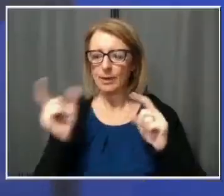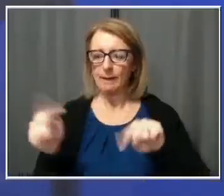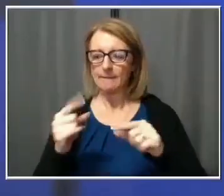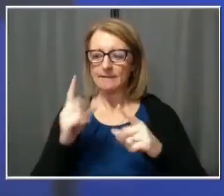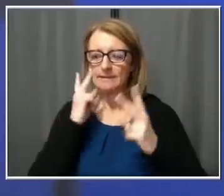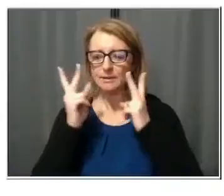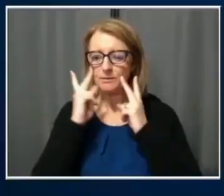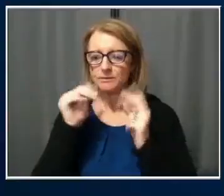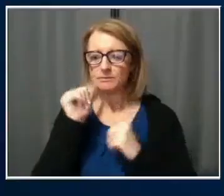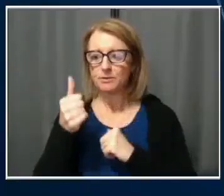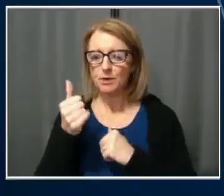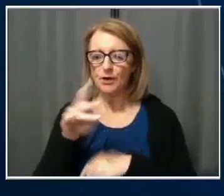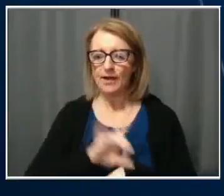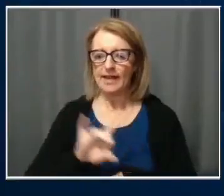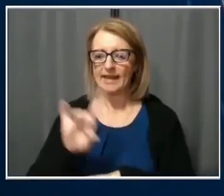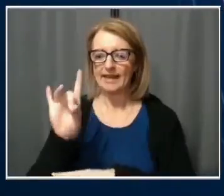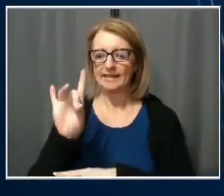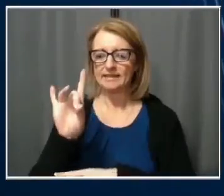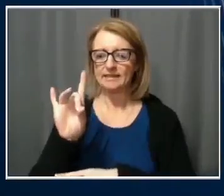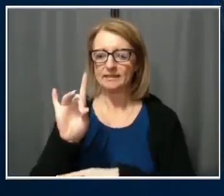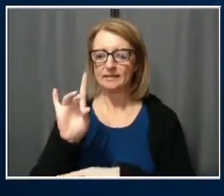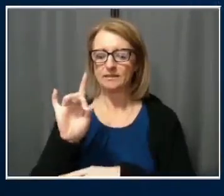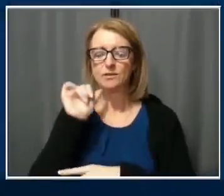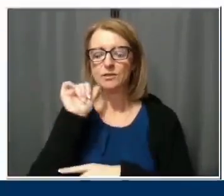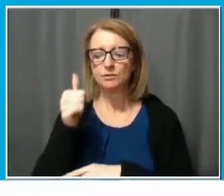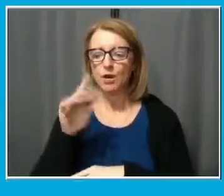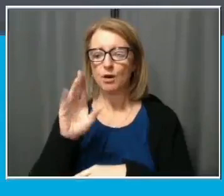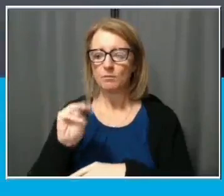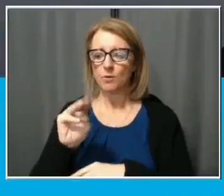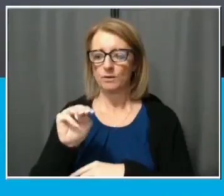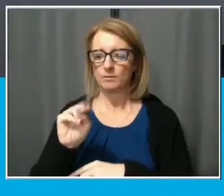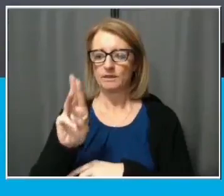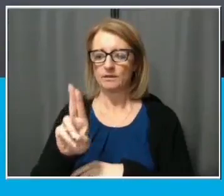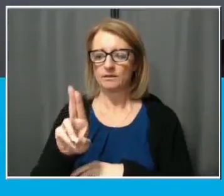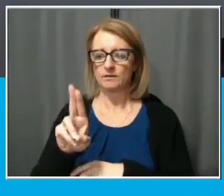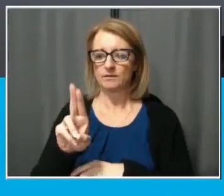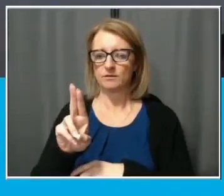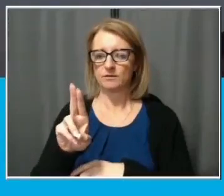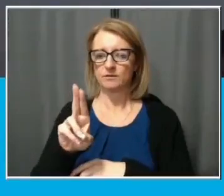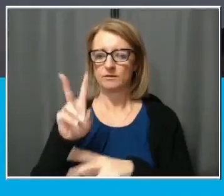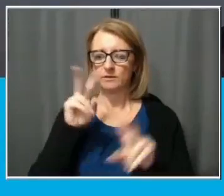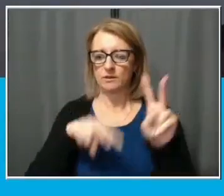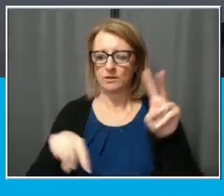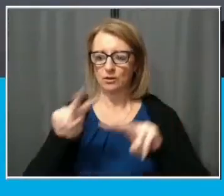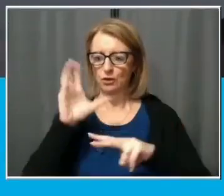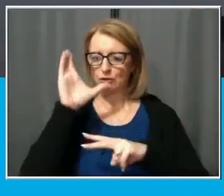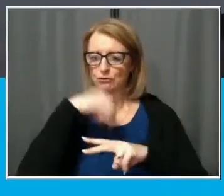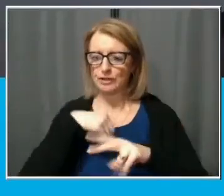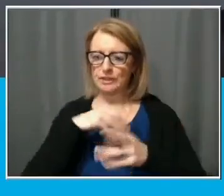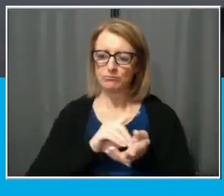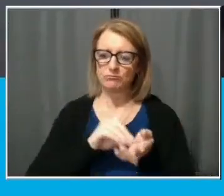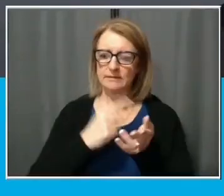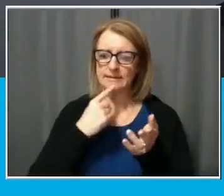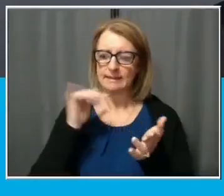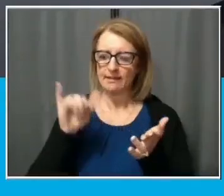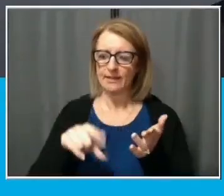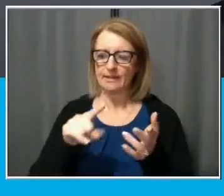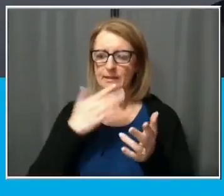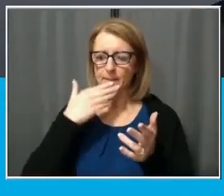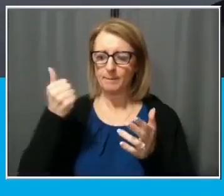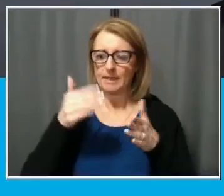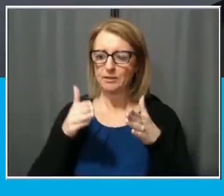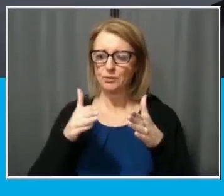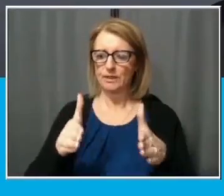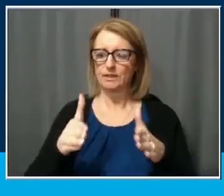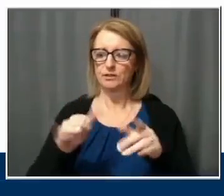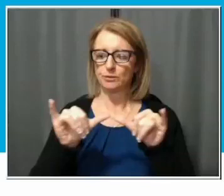at 8. Coming up tomorrow on the Morning Medical Update. This looks strange, but doctors say this is the best way to